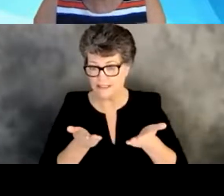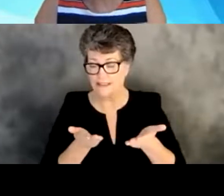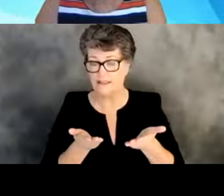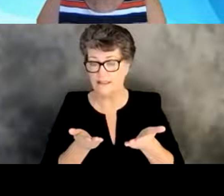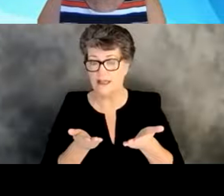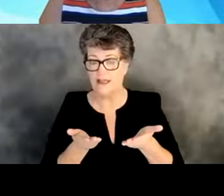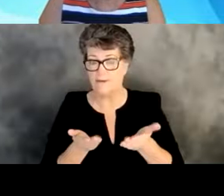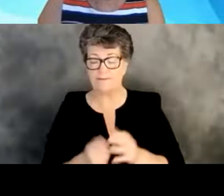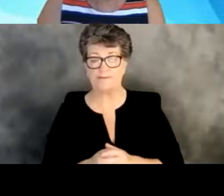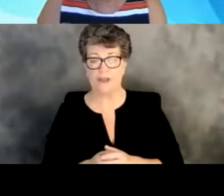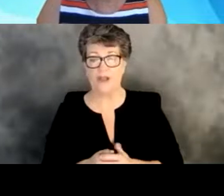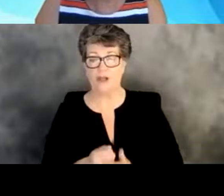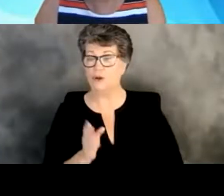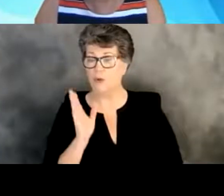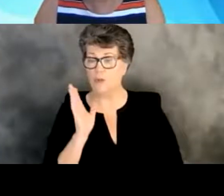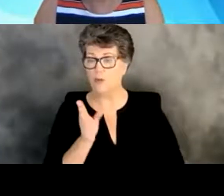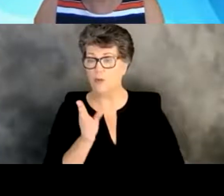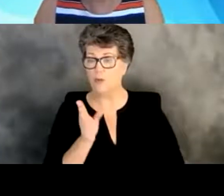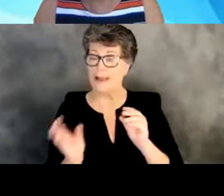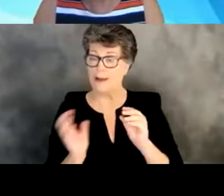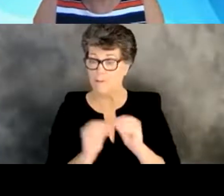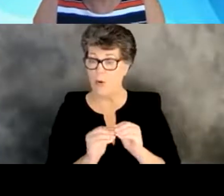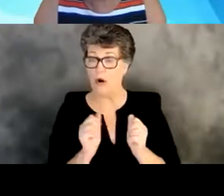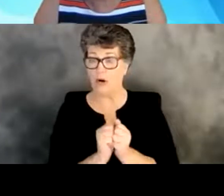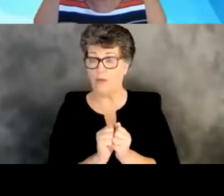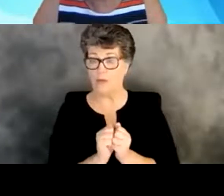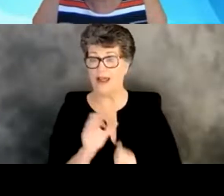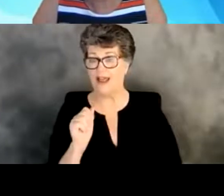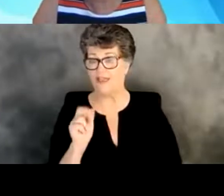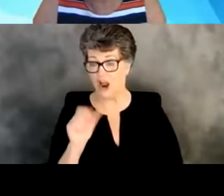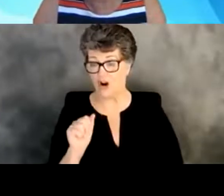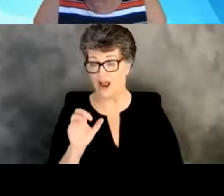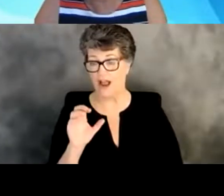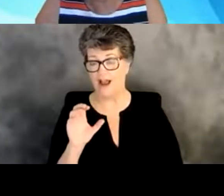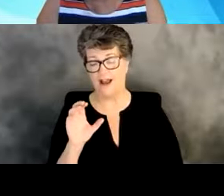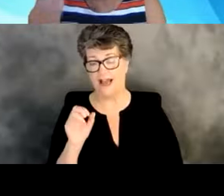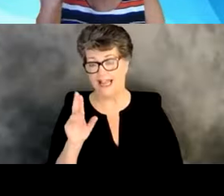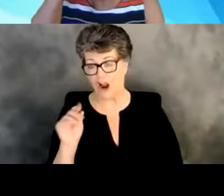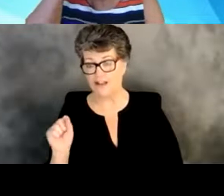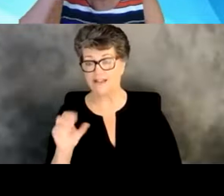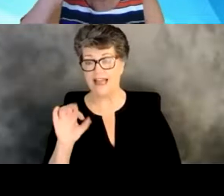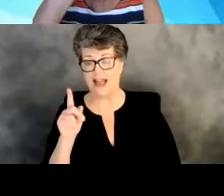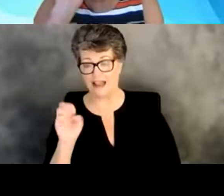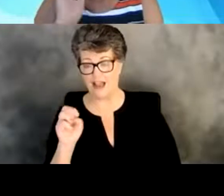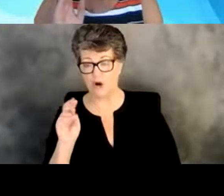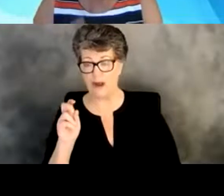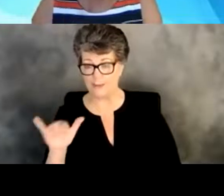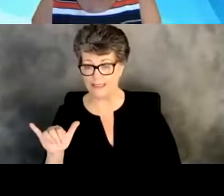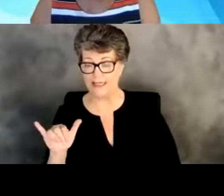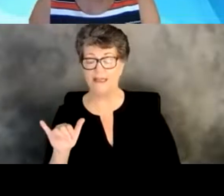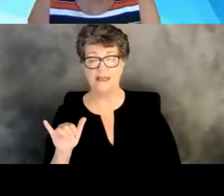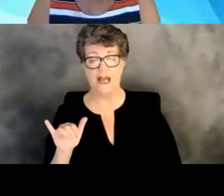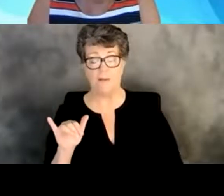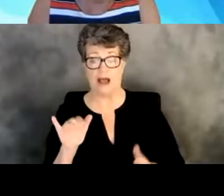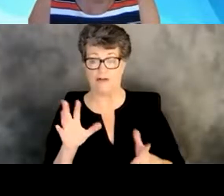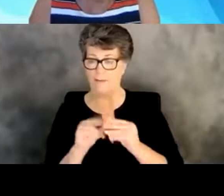work. So we'll be working more with Eric Harris from DRC and Claire Ramsey from Justice and Aging about our next meeting in August, but